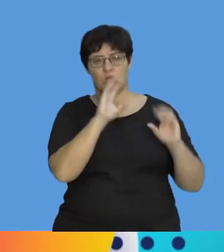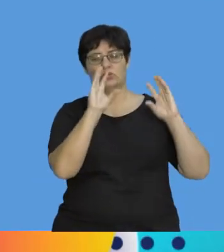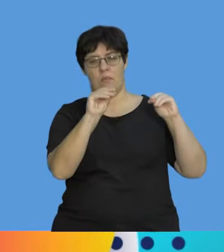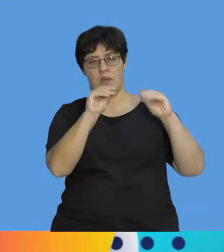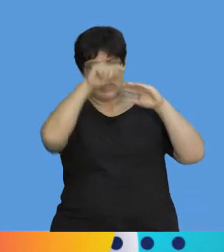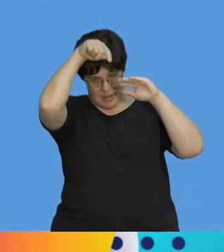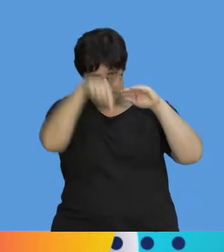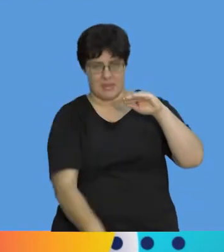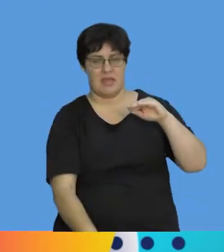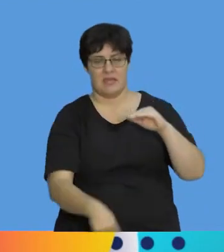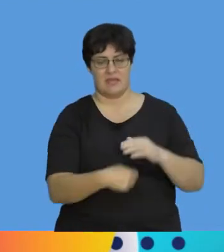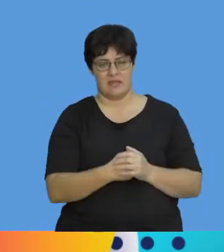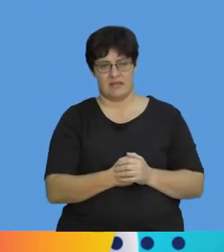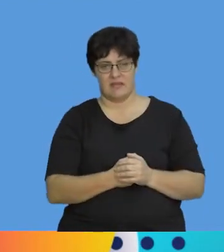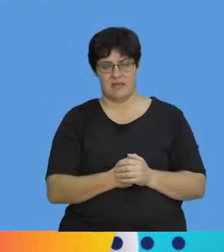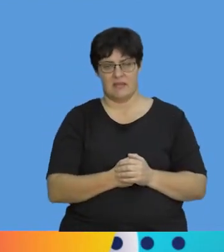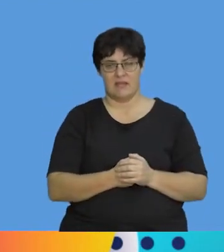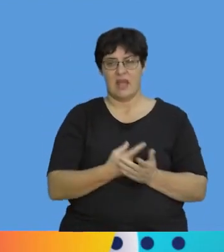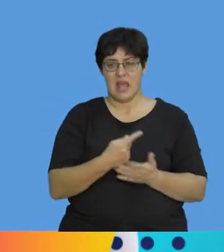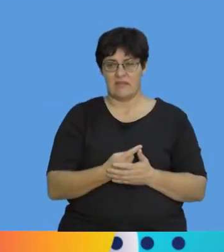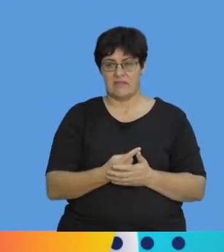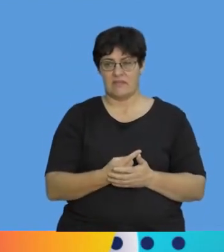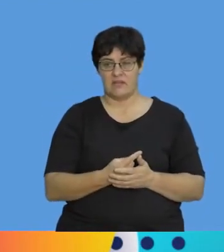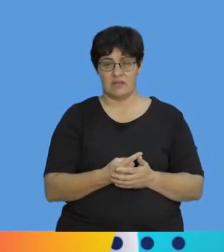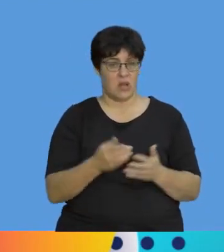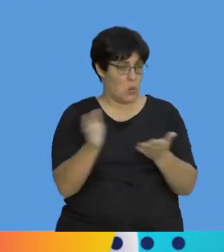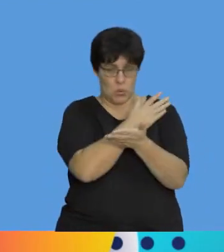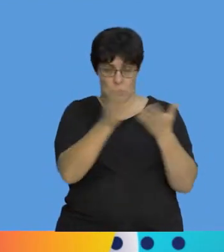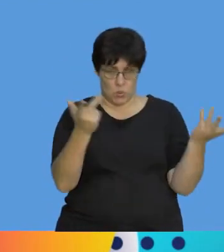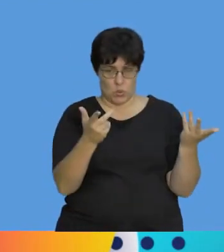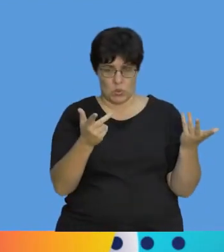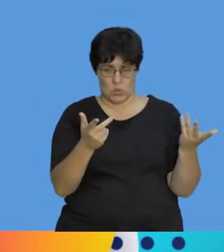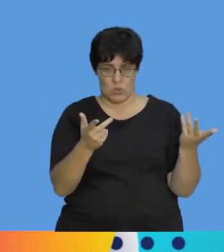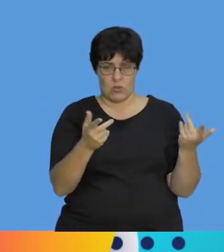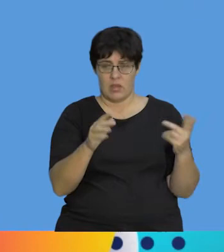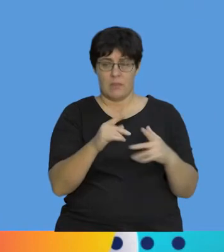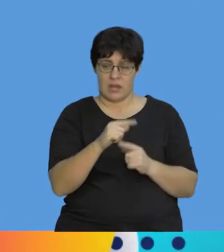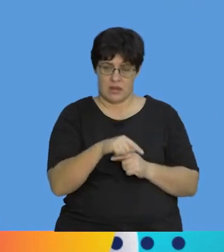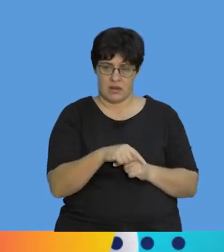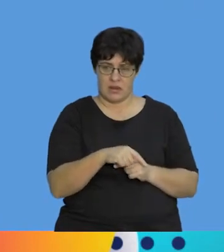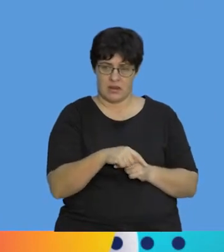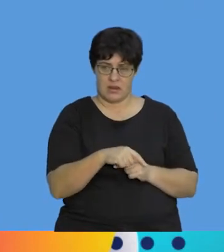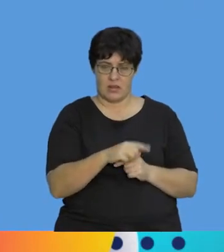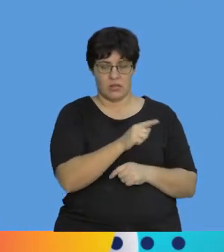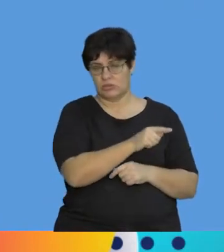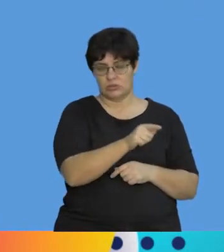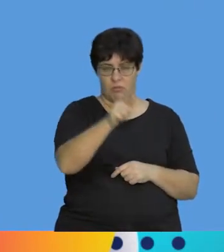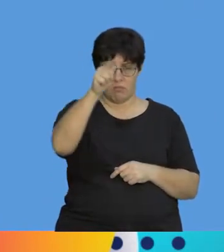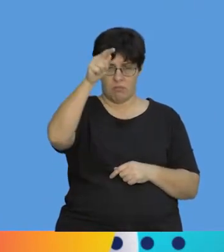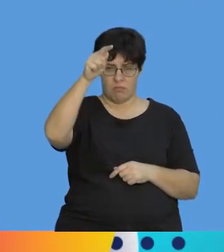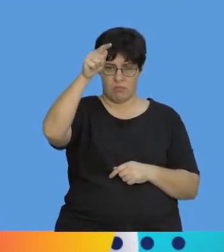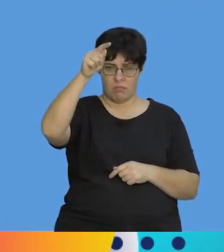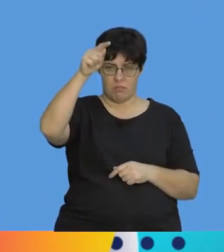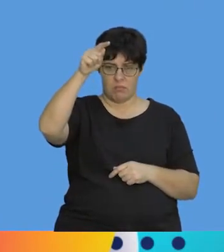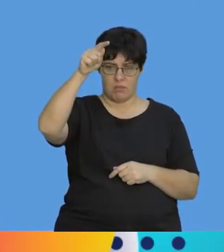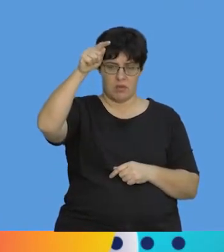making it stop and then come back down. If the acceleration due to gravity disappeared, miraculously, when it gets to the